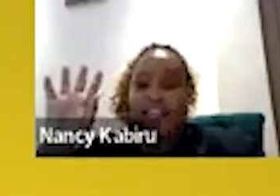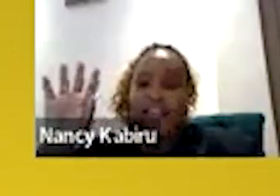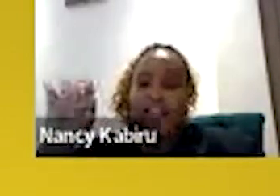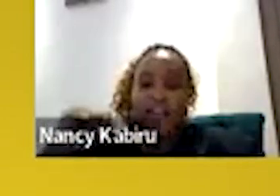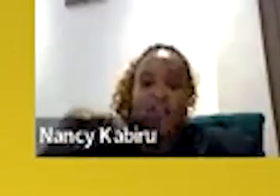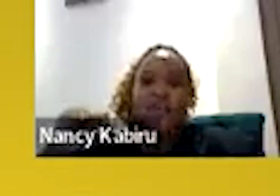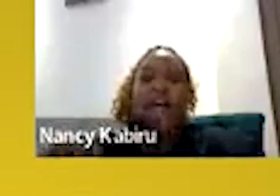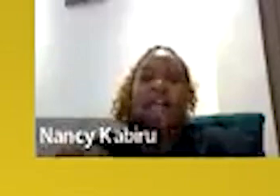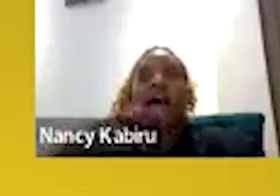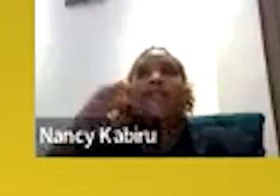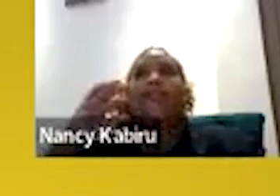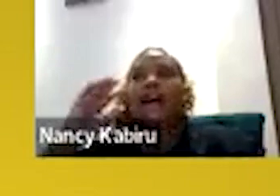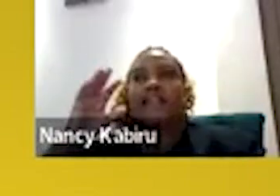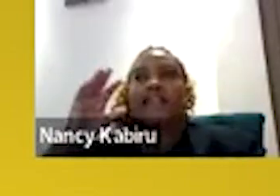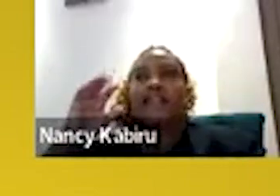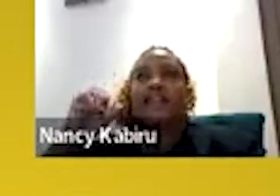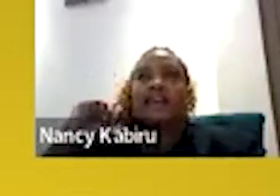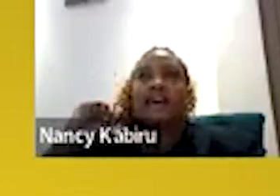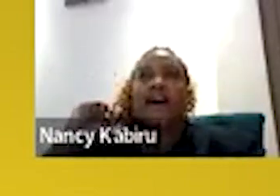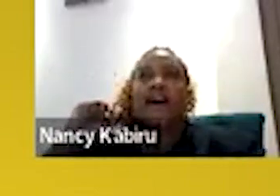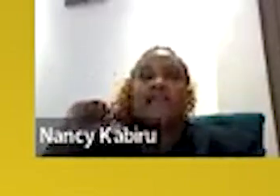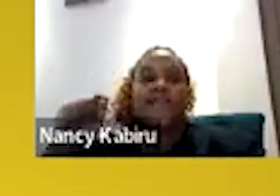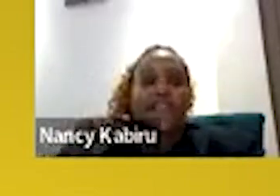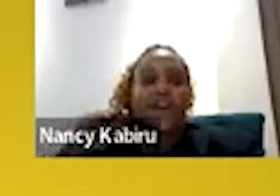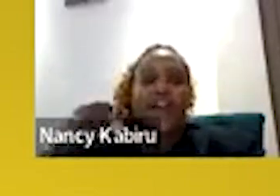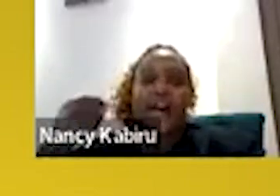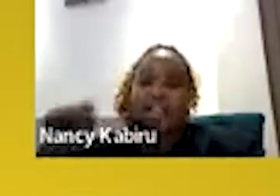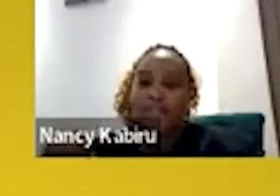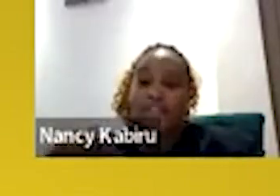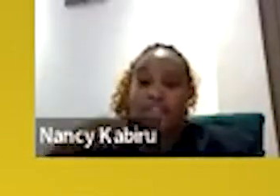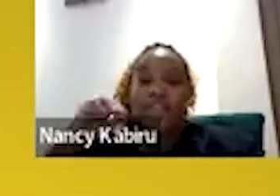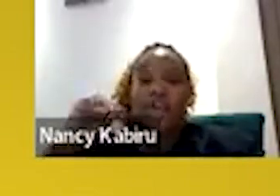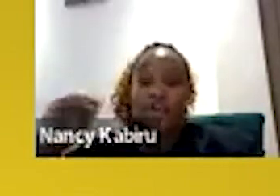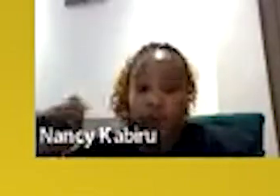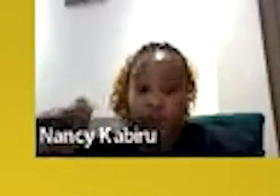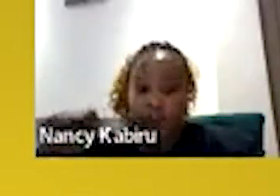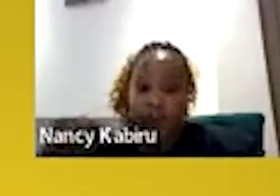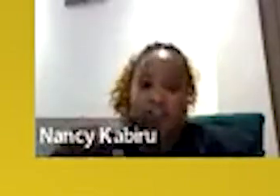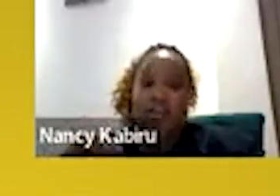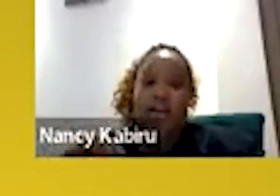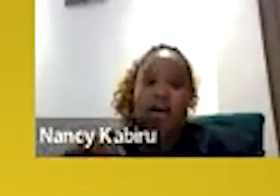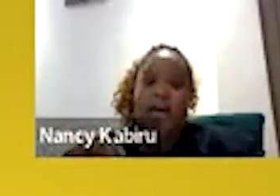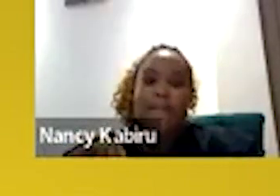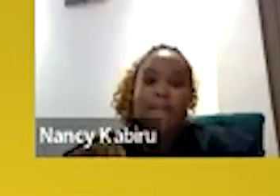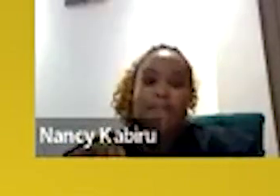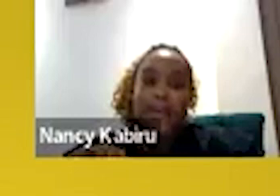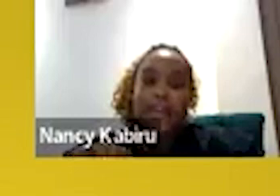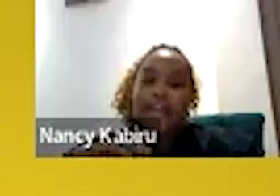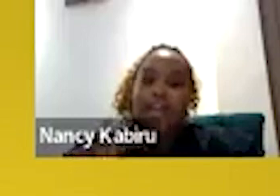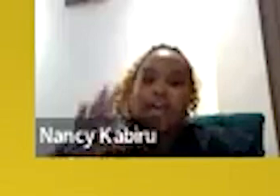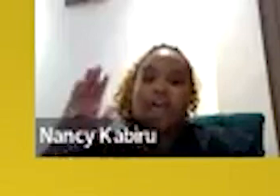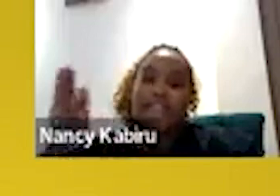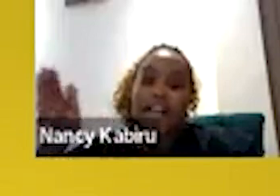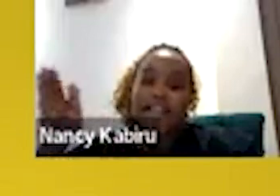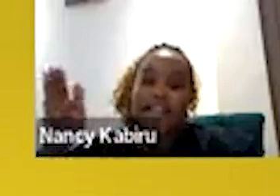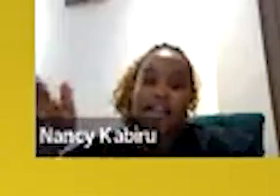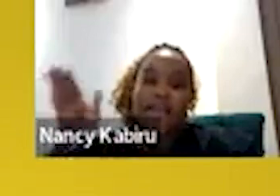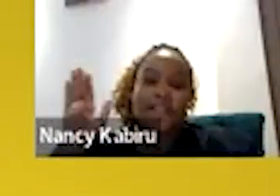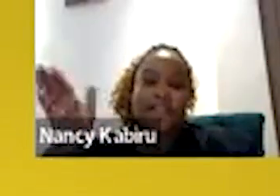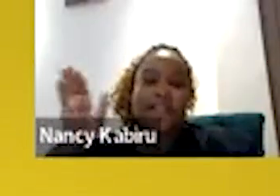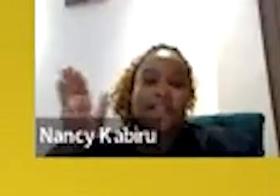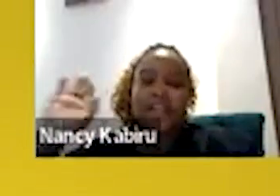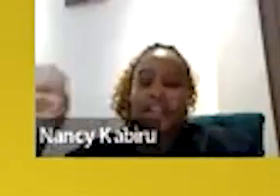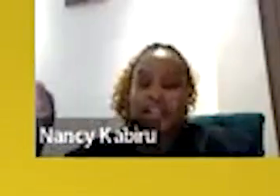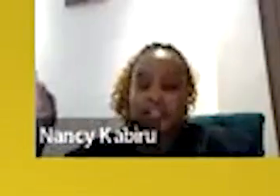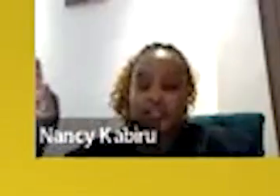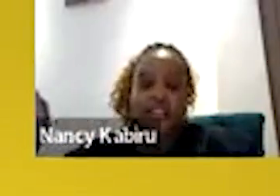go hiking. You can have monthly physical activity goals. And then contacting